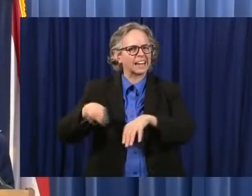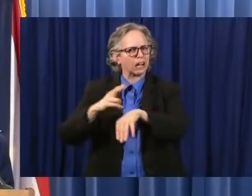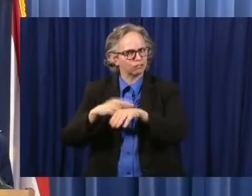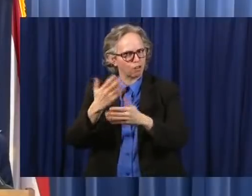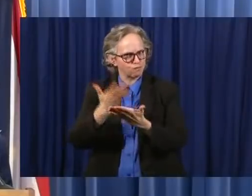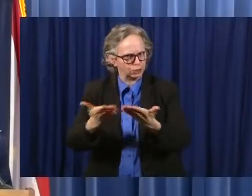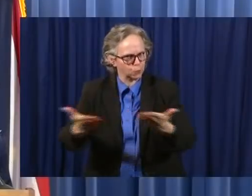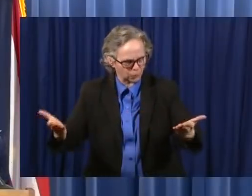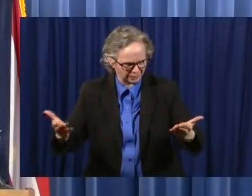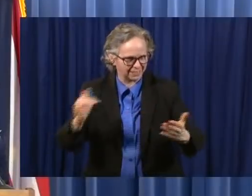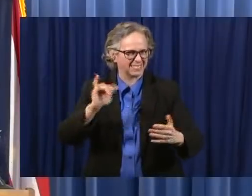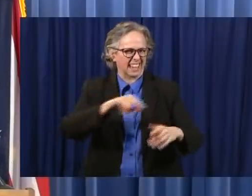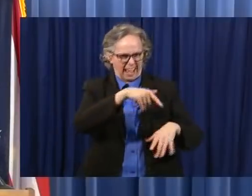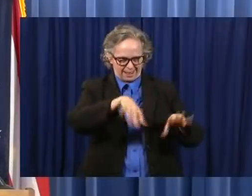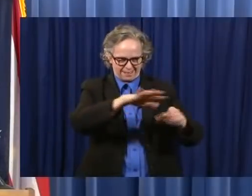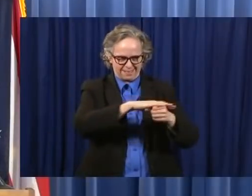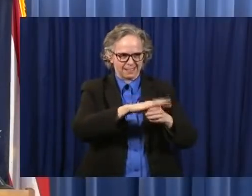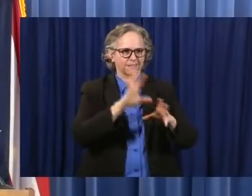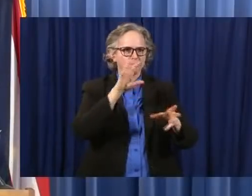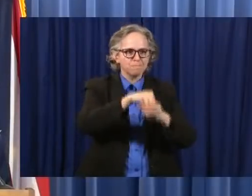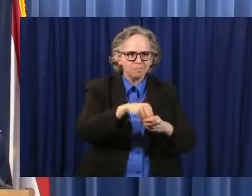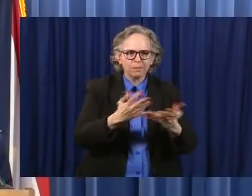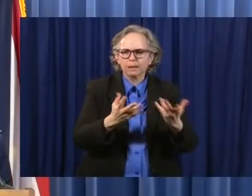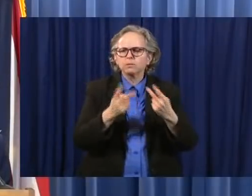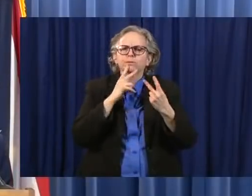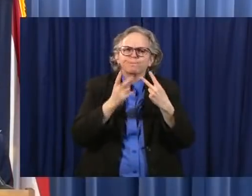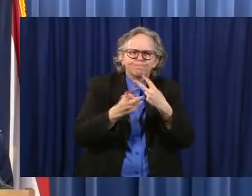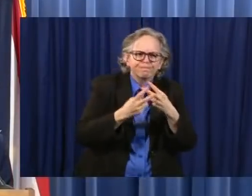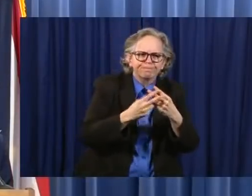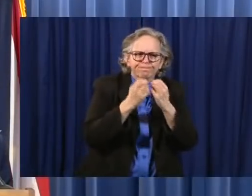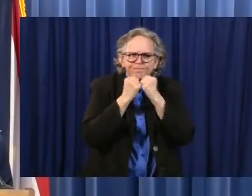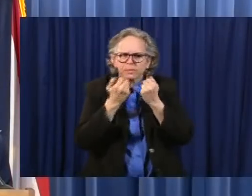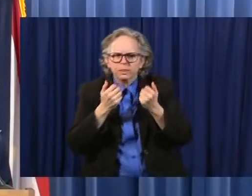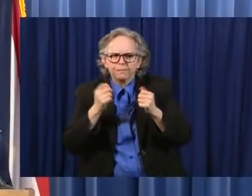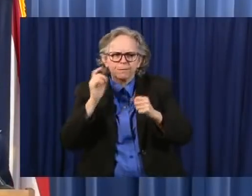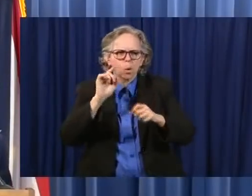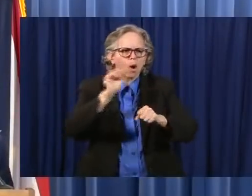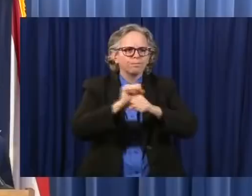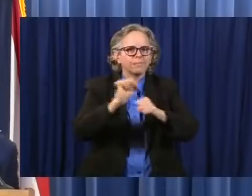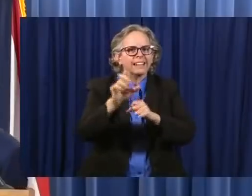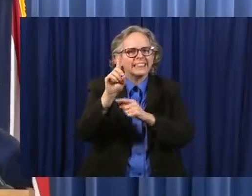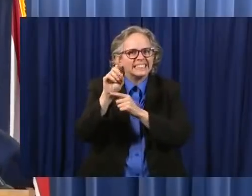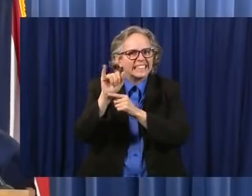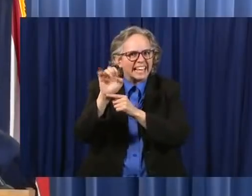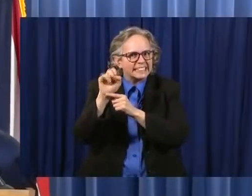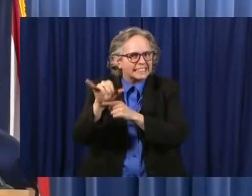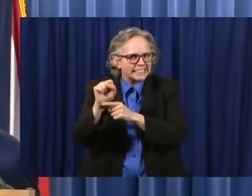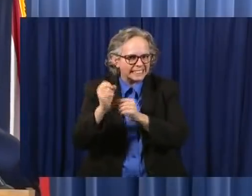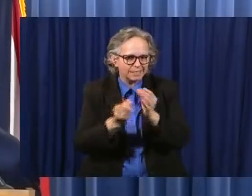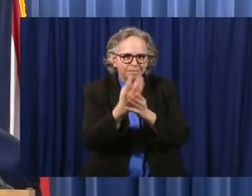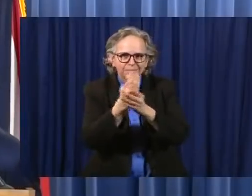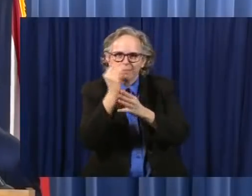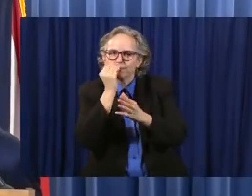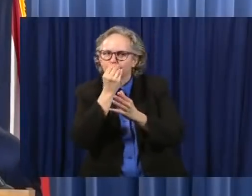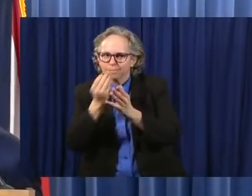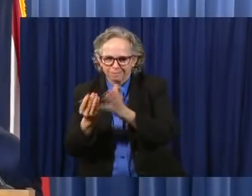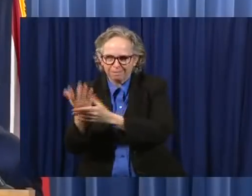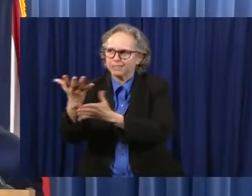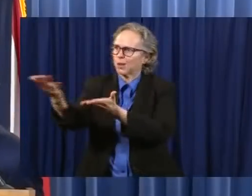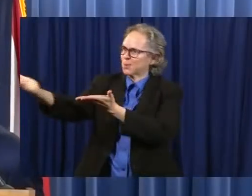part of the conservation effort for the Lakeside Daisies. So let's take a look at these. Well,